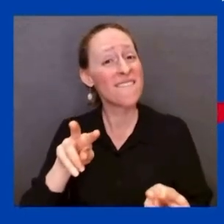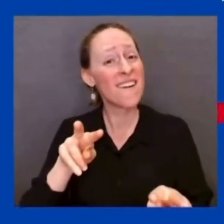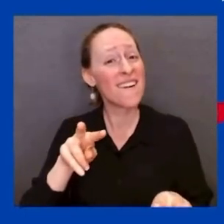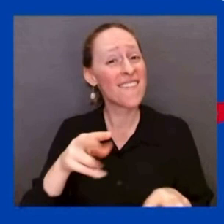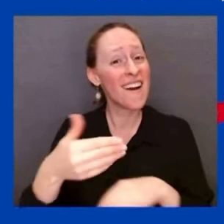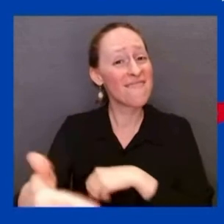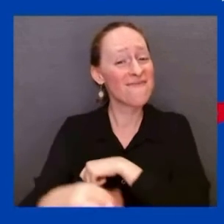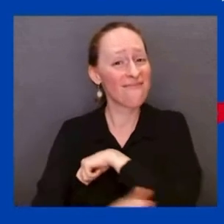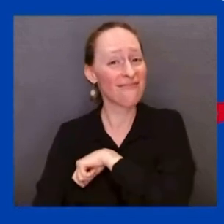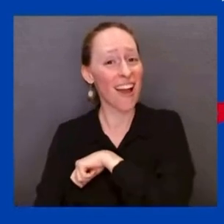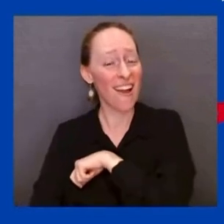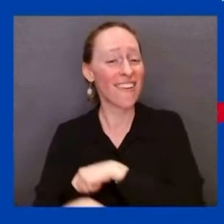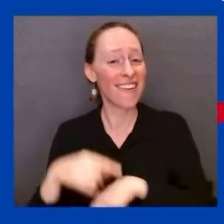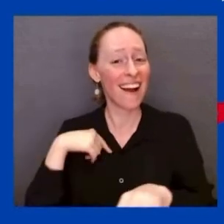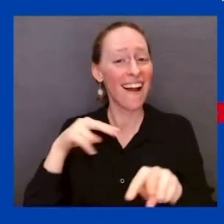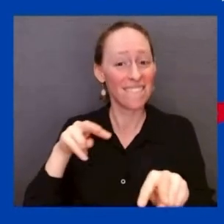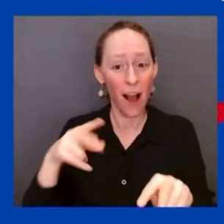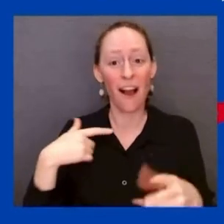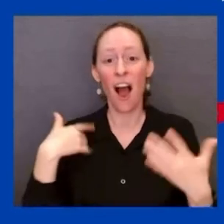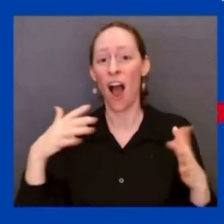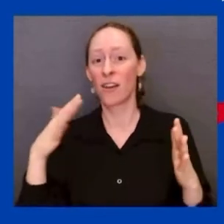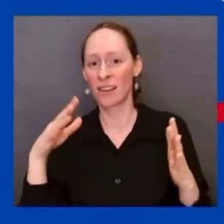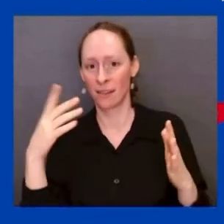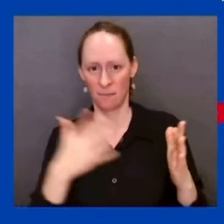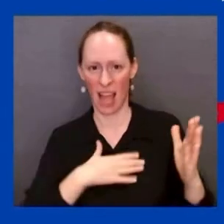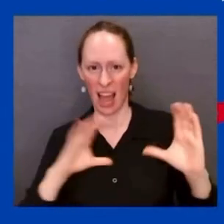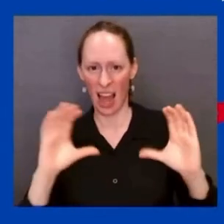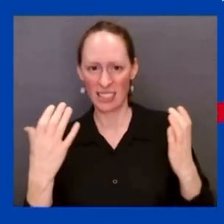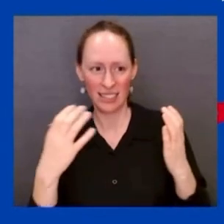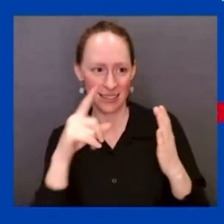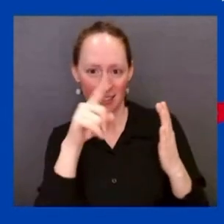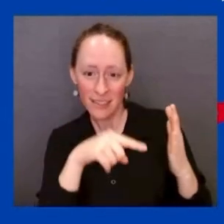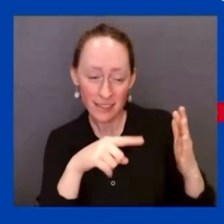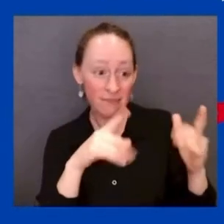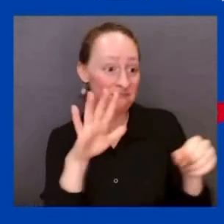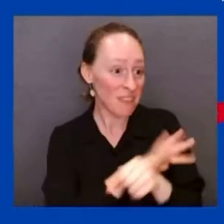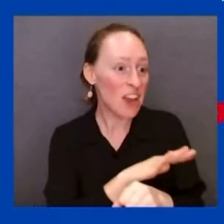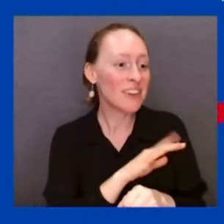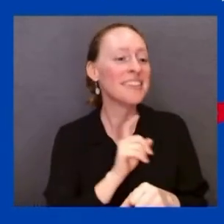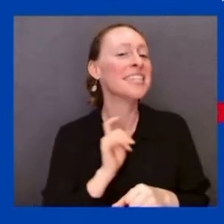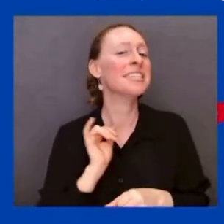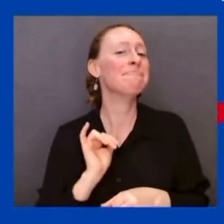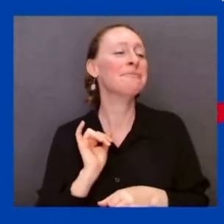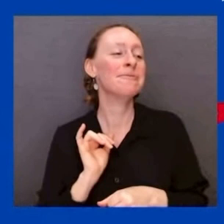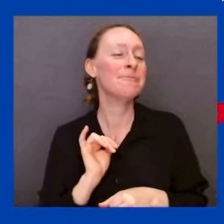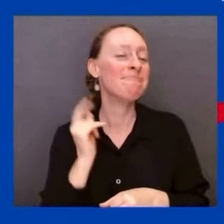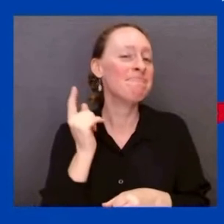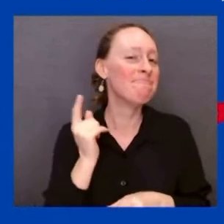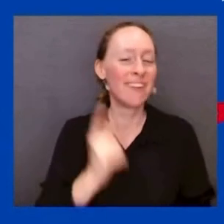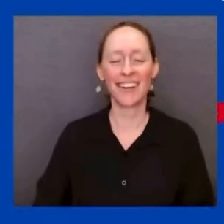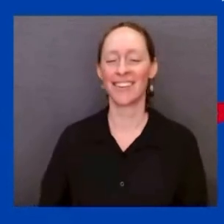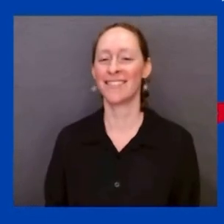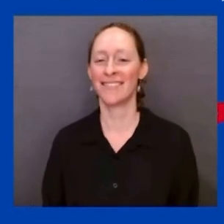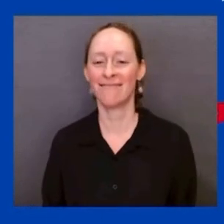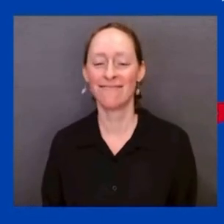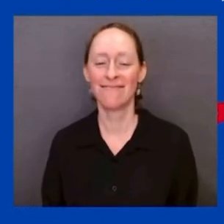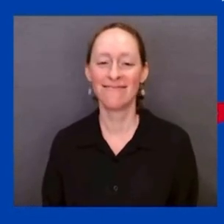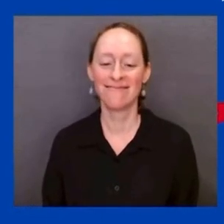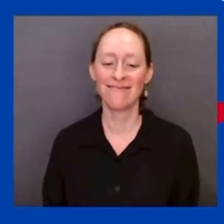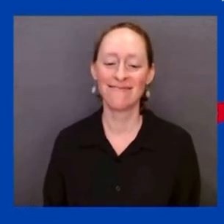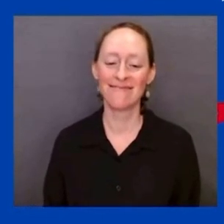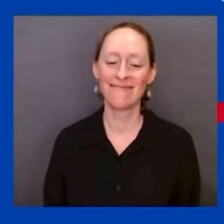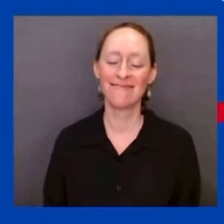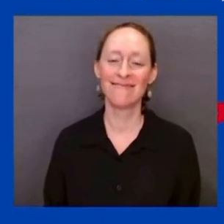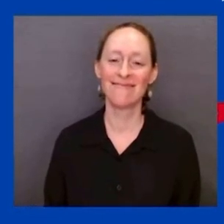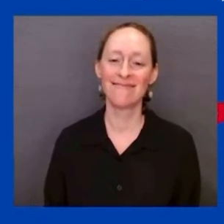So, but it's good to join a group of people that know exactly how I feel, all of my fellow